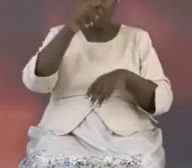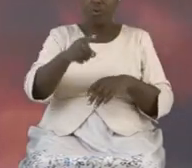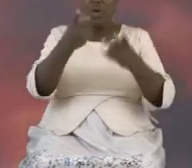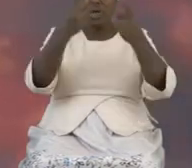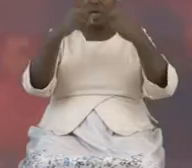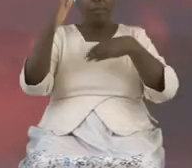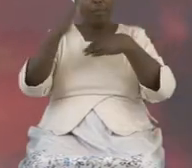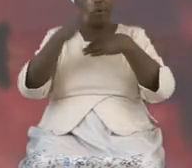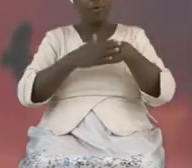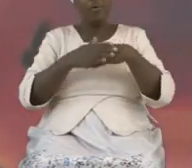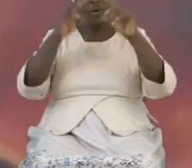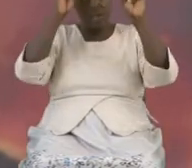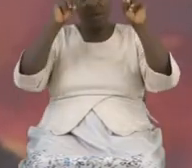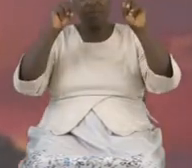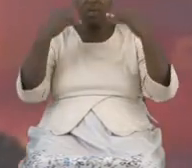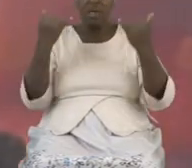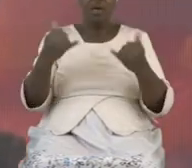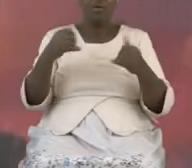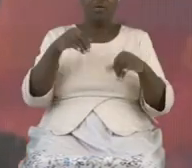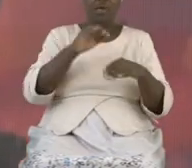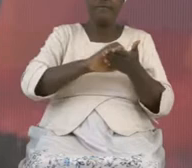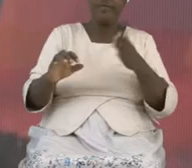him. Look at verse 5.